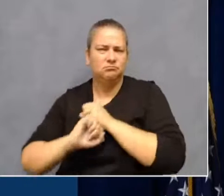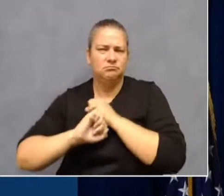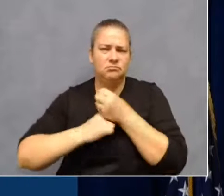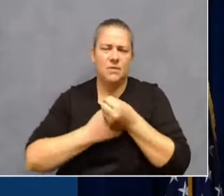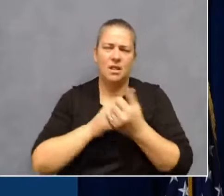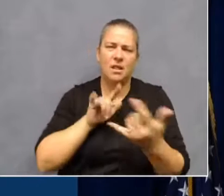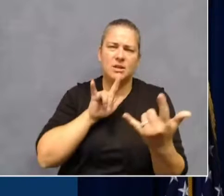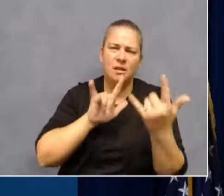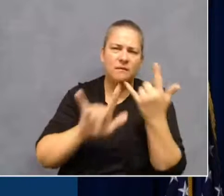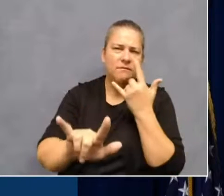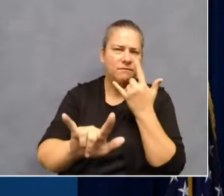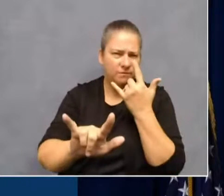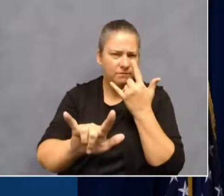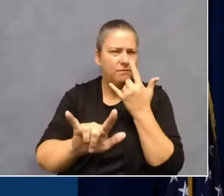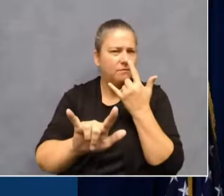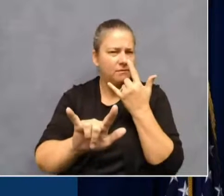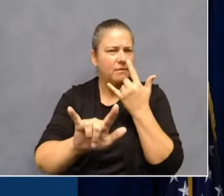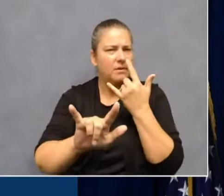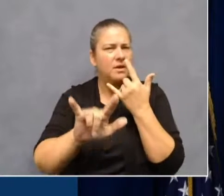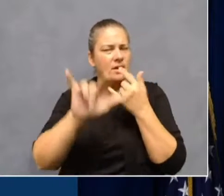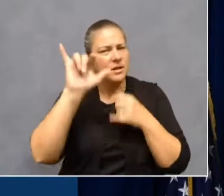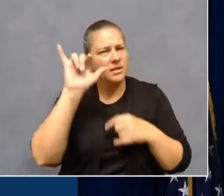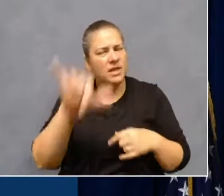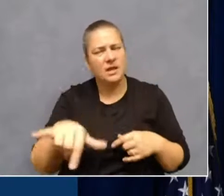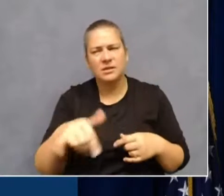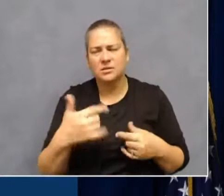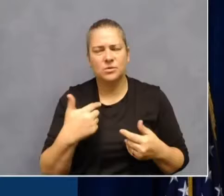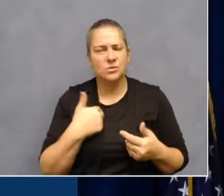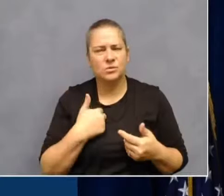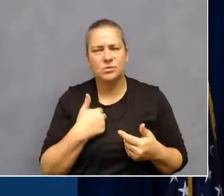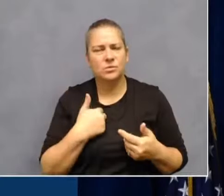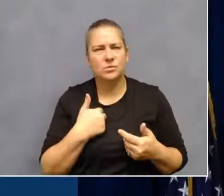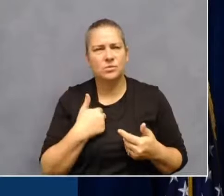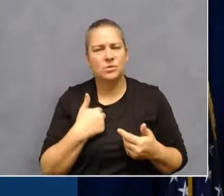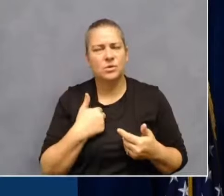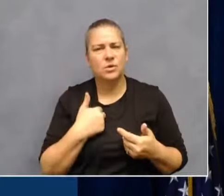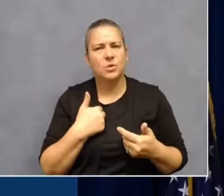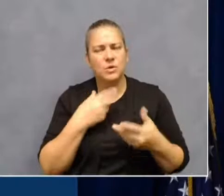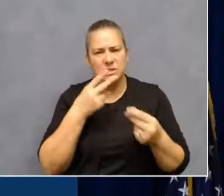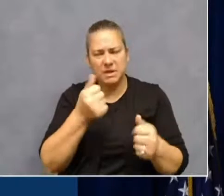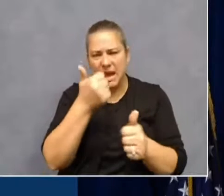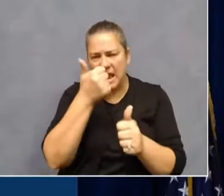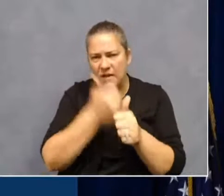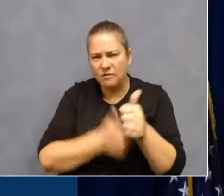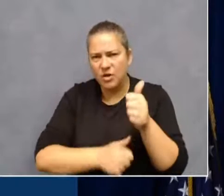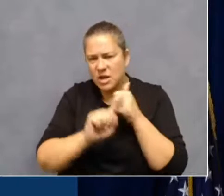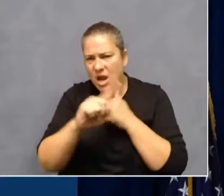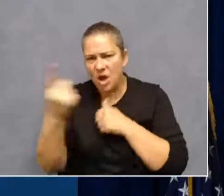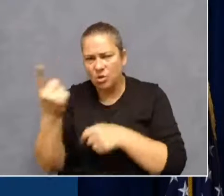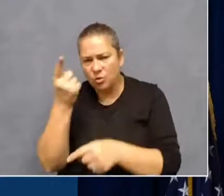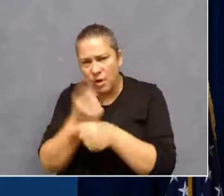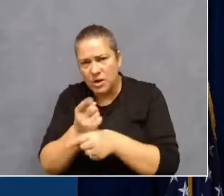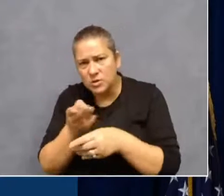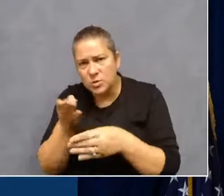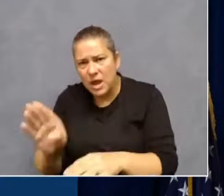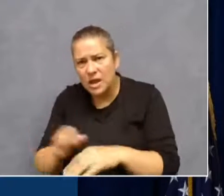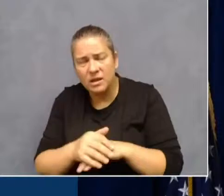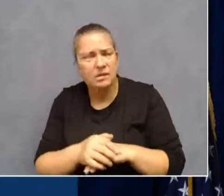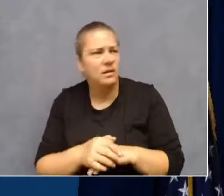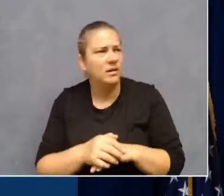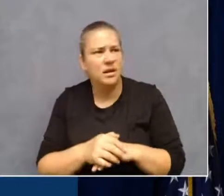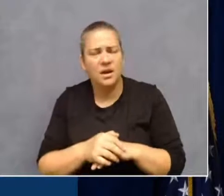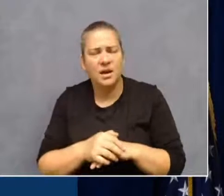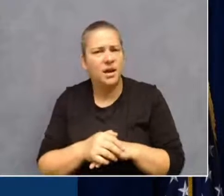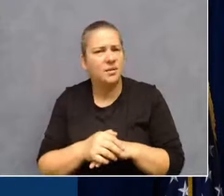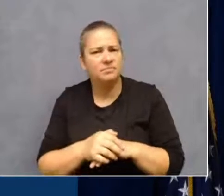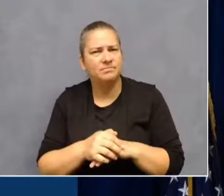We have tried to spend every dollar correctly, and this is again something right before